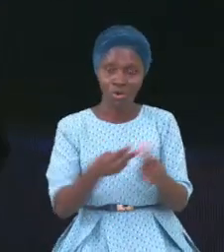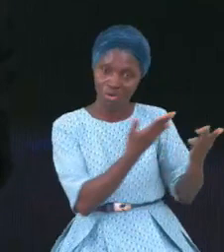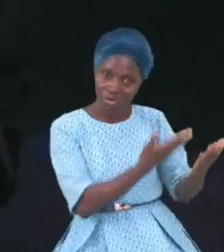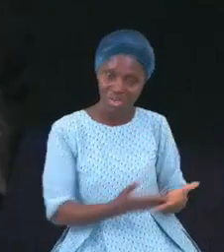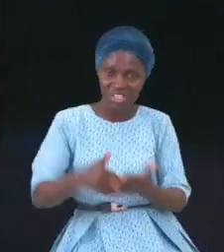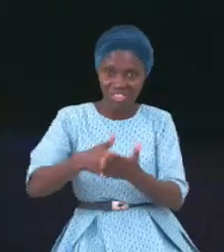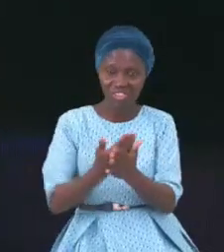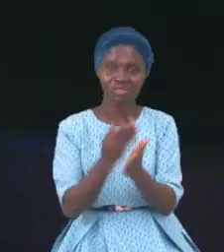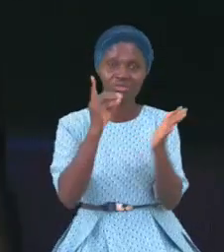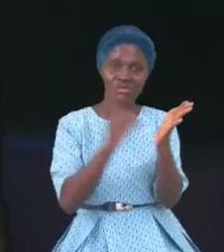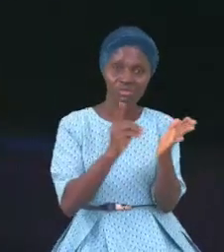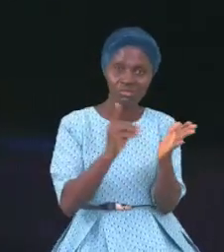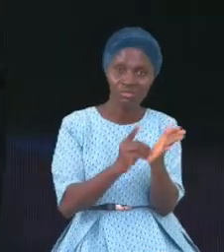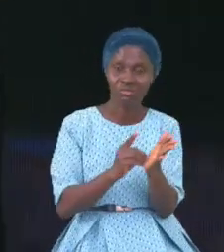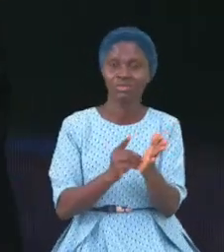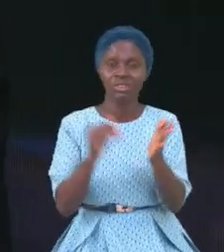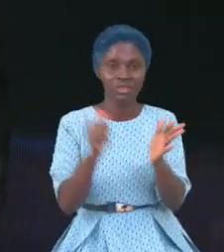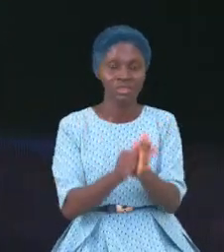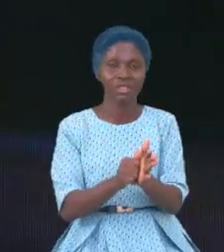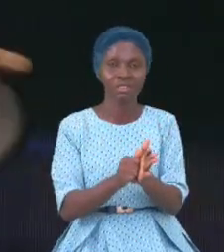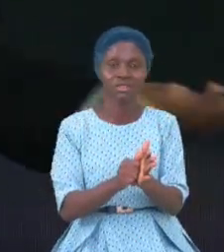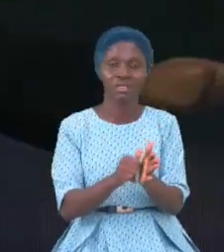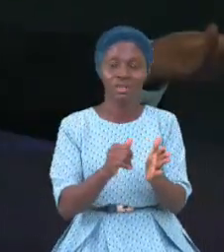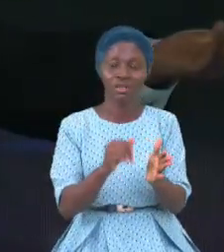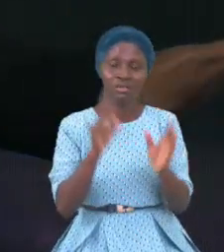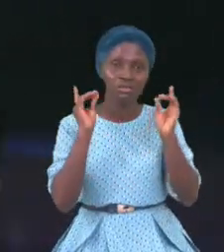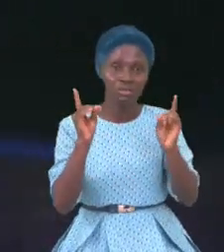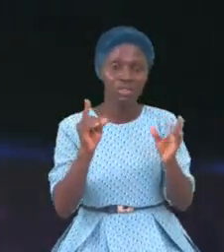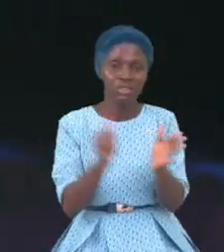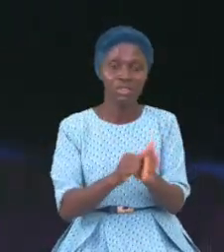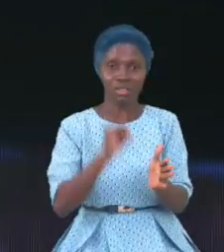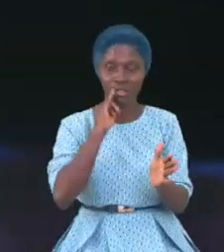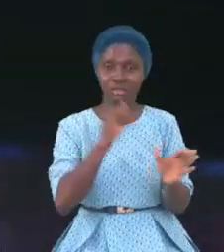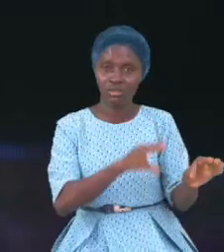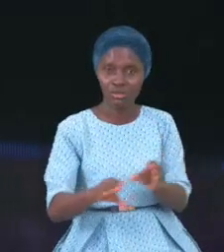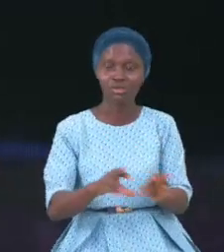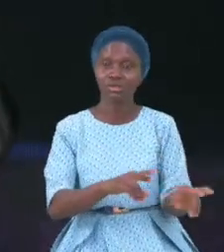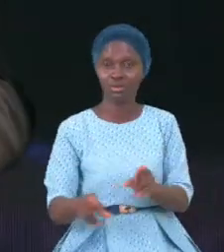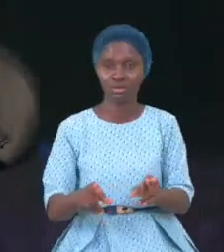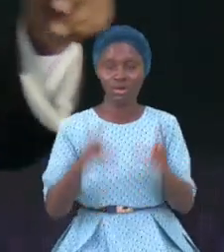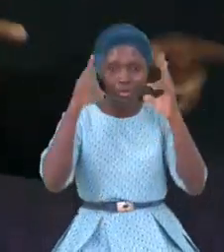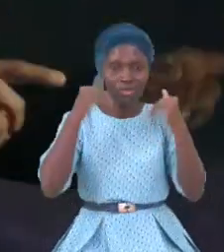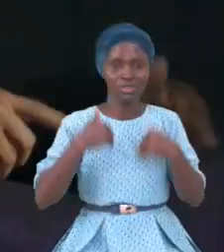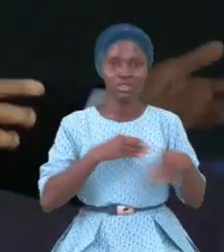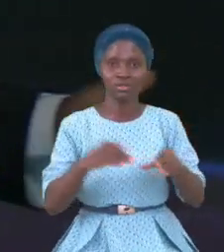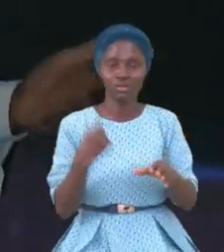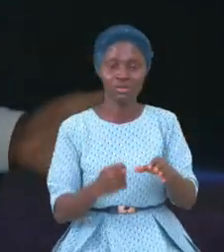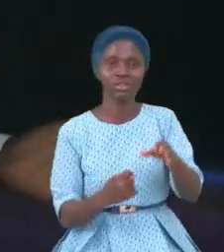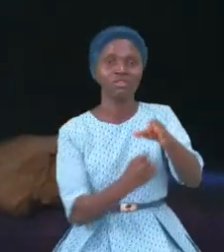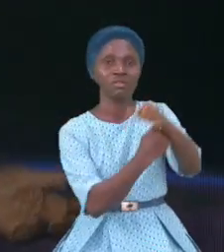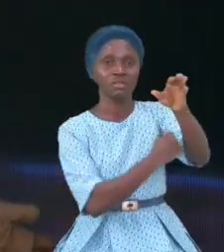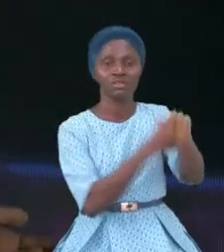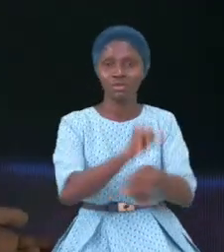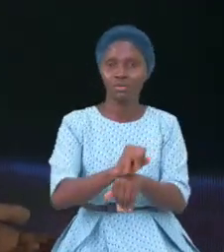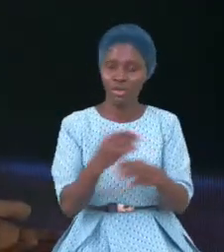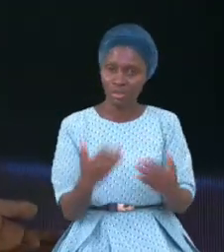already. Moses had done the foundational work, and now arise. It's not going to get back to Egypt and